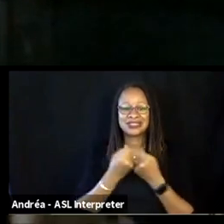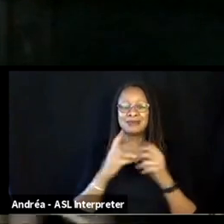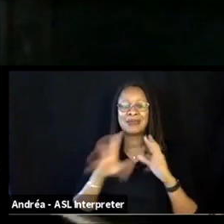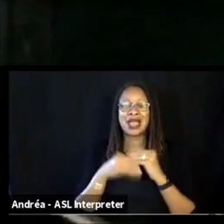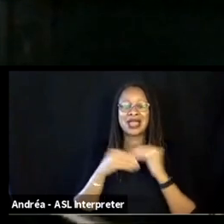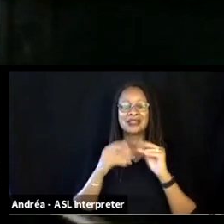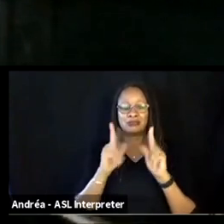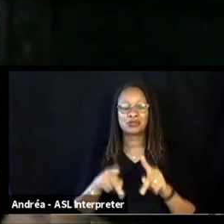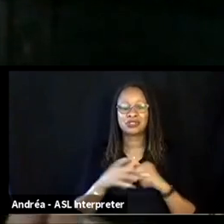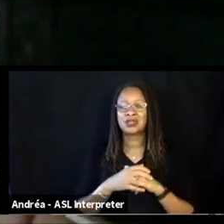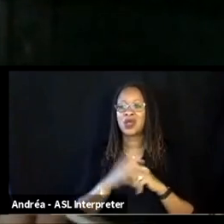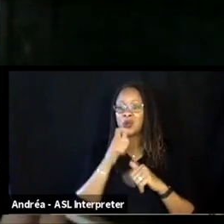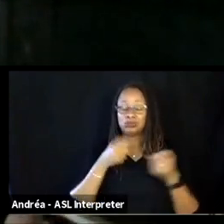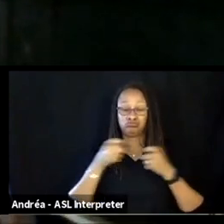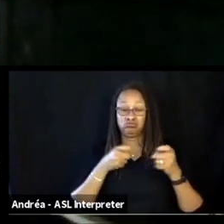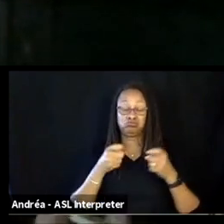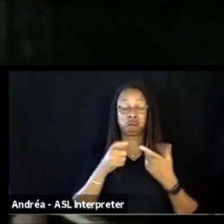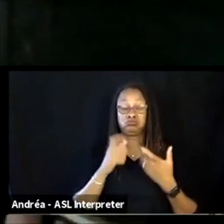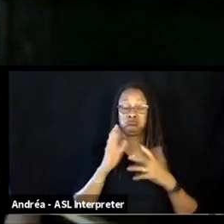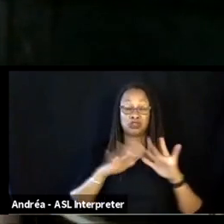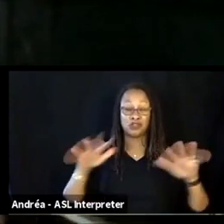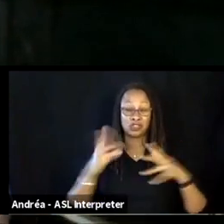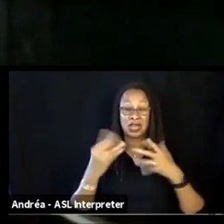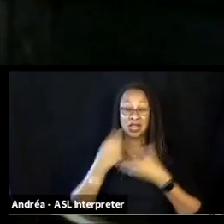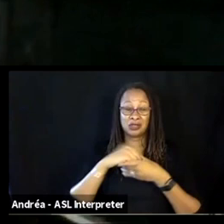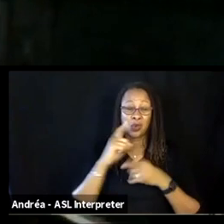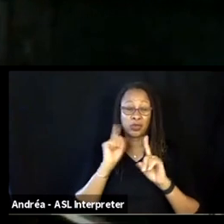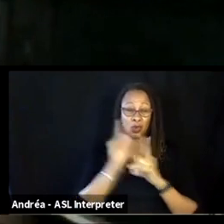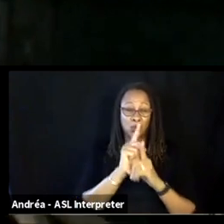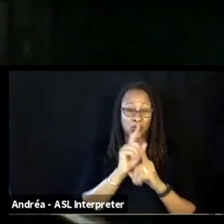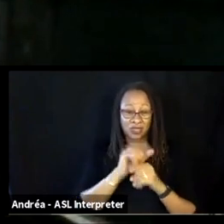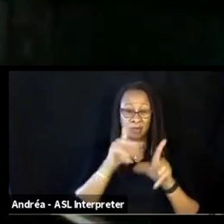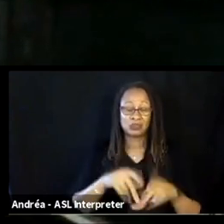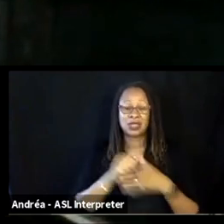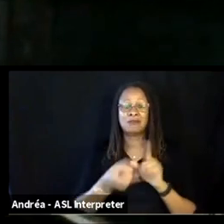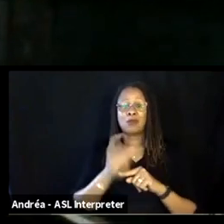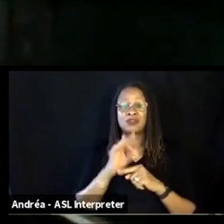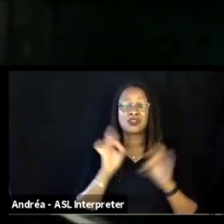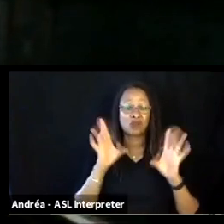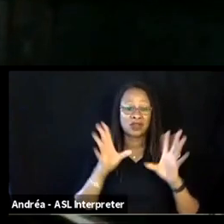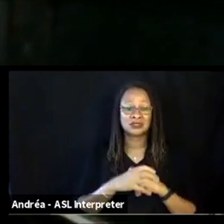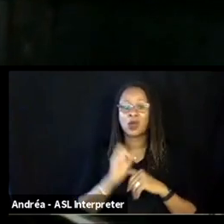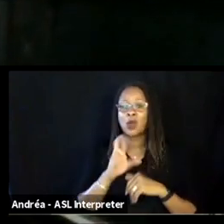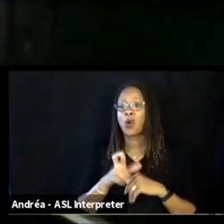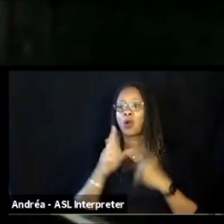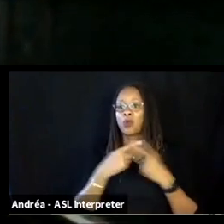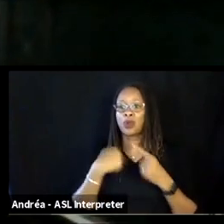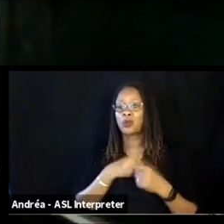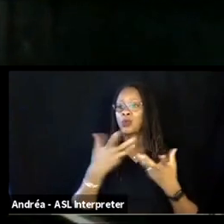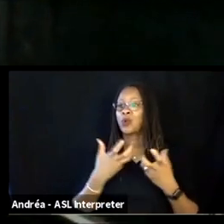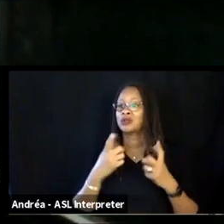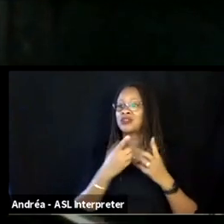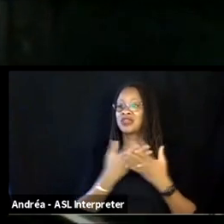now in charge of diversity and inclusion and we're only going to come to them like in moments of crisis or, you know, when we want